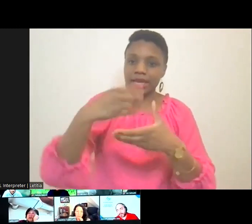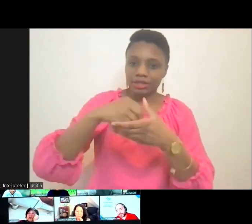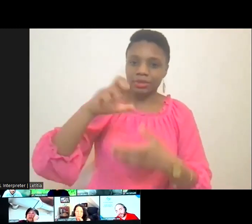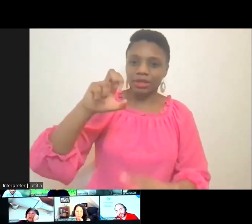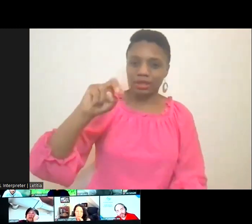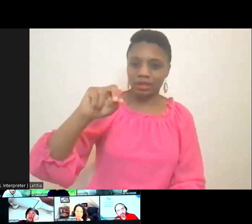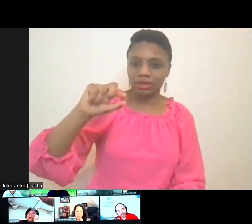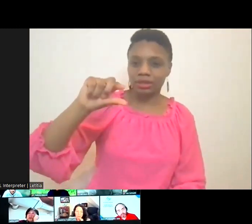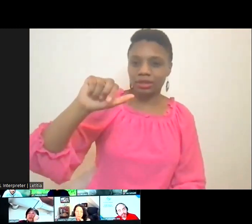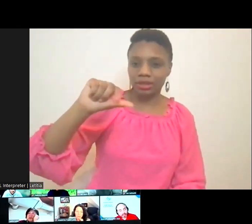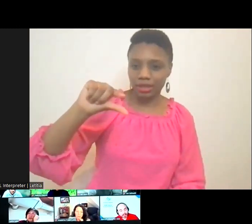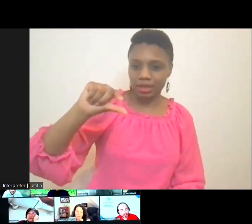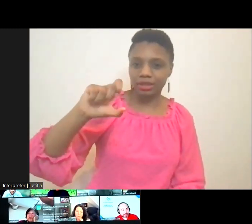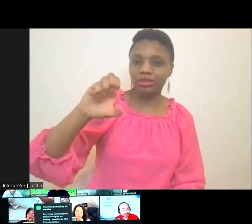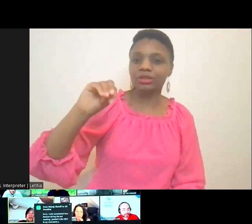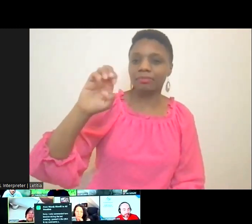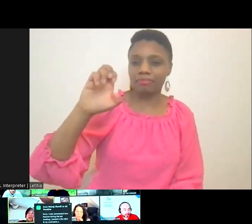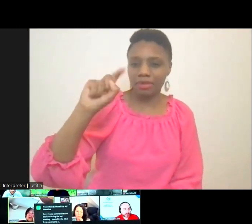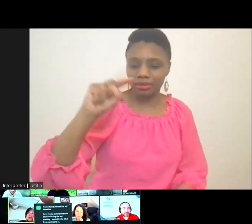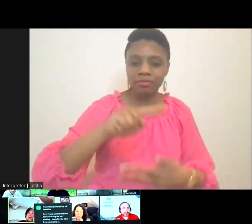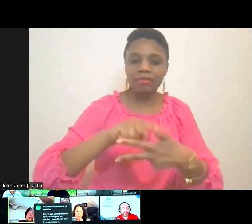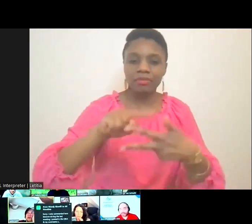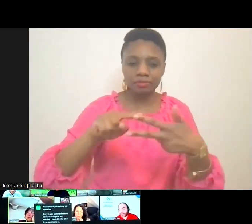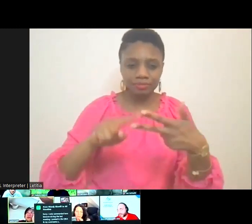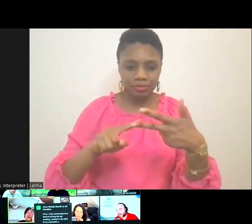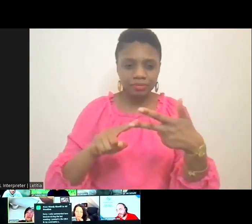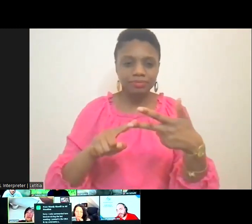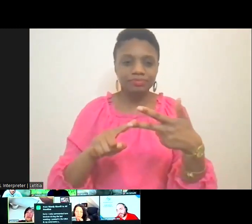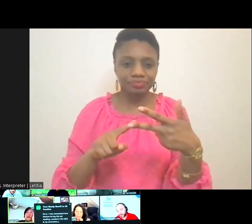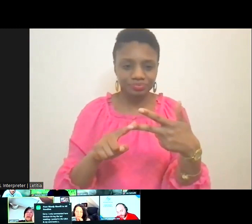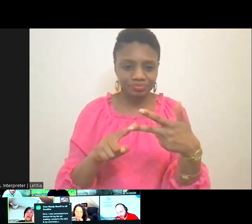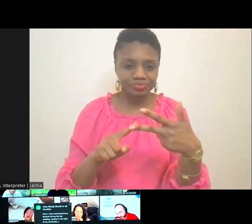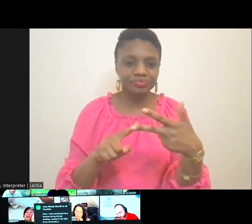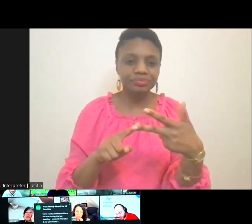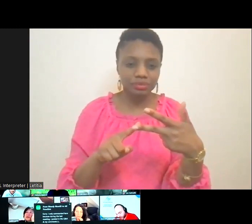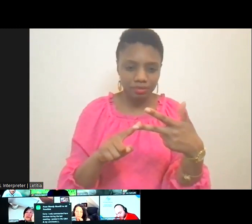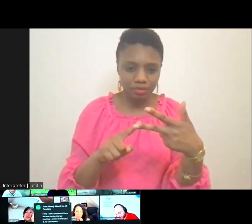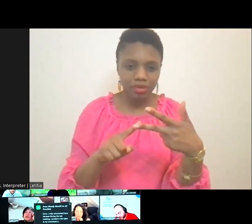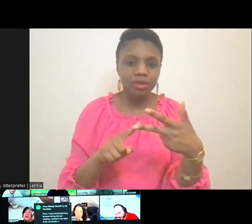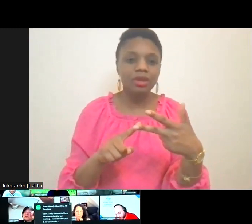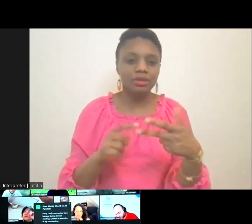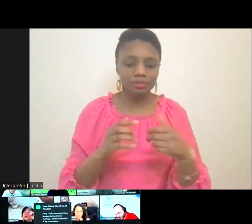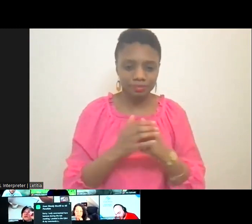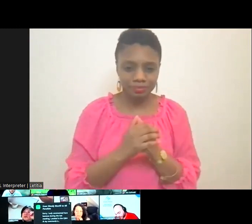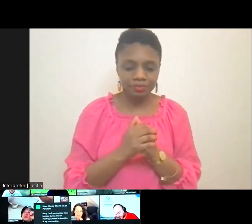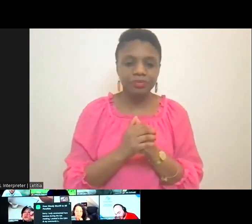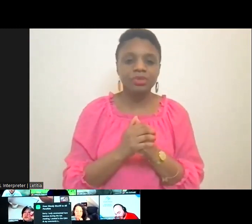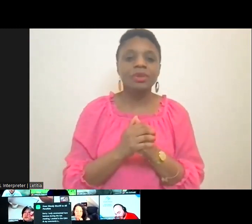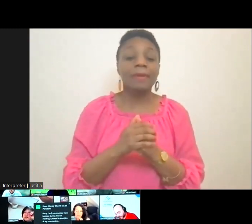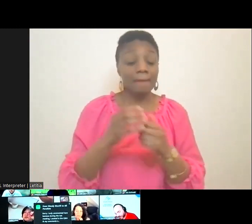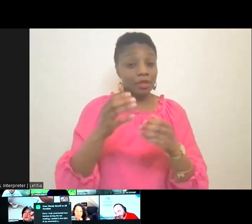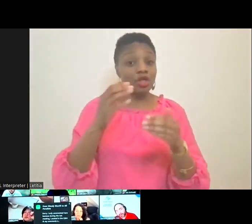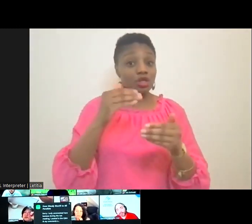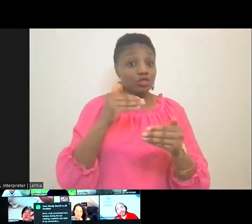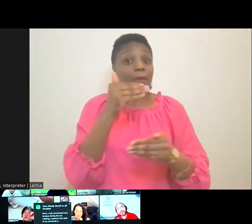folks who don't know that you don't just make a process more equitable and accessible to people, but that the